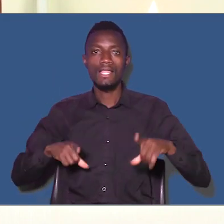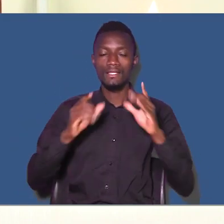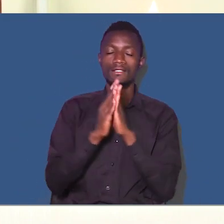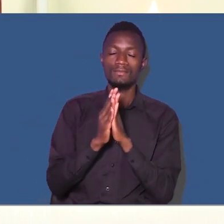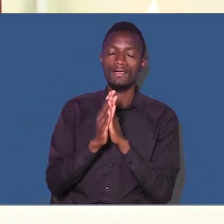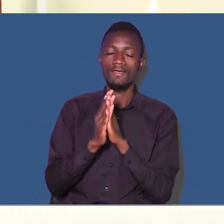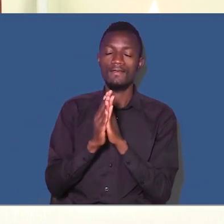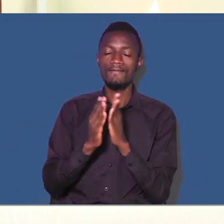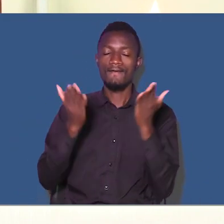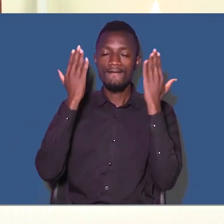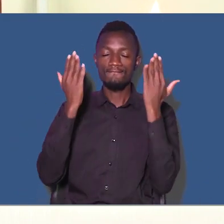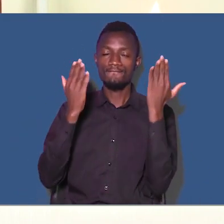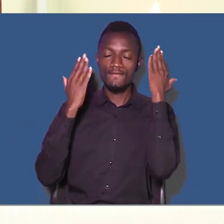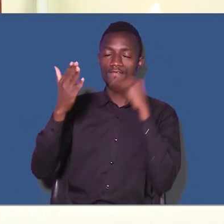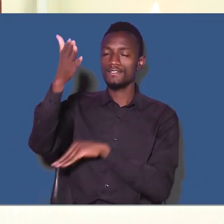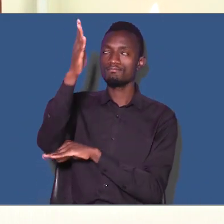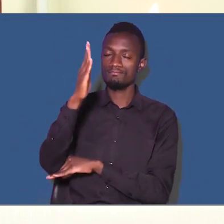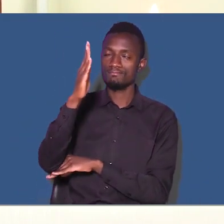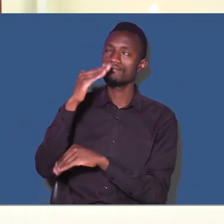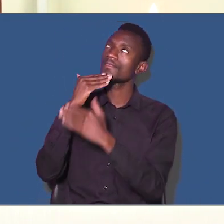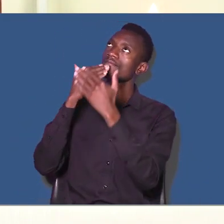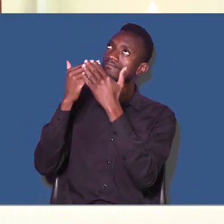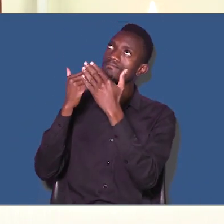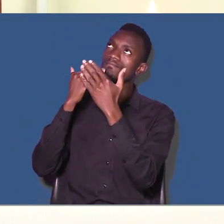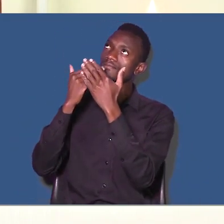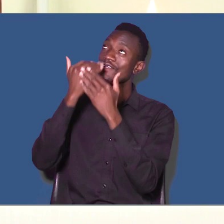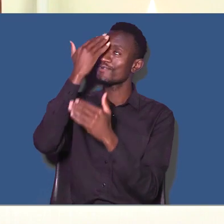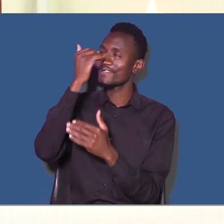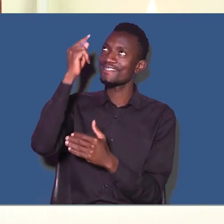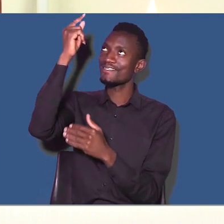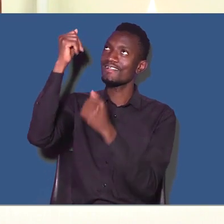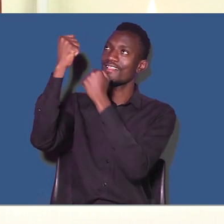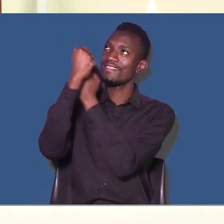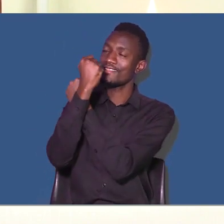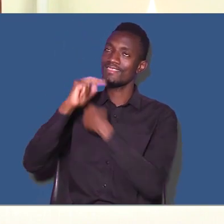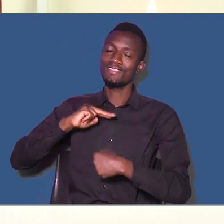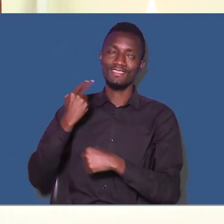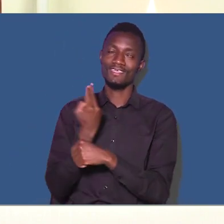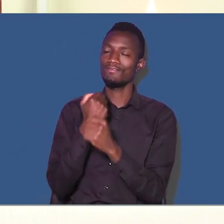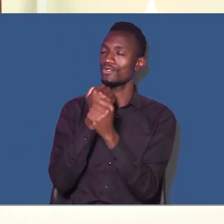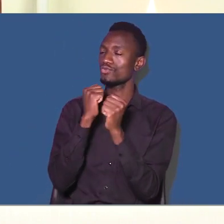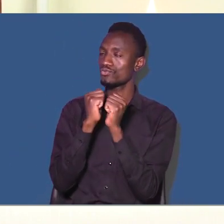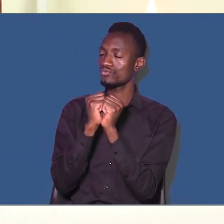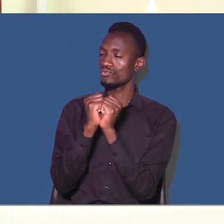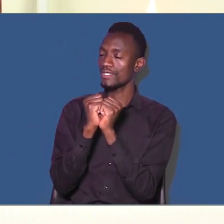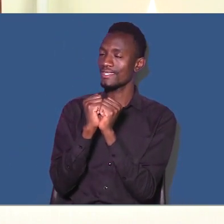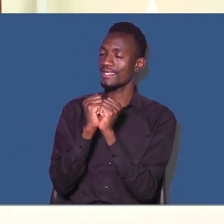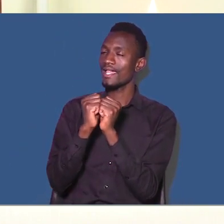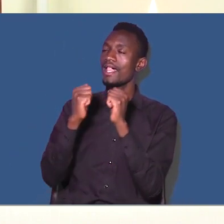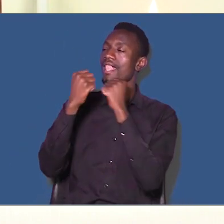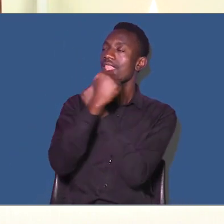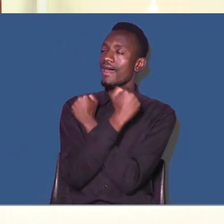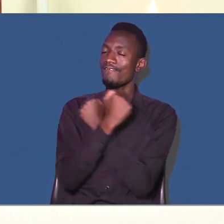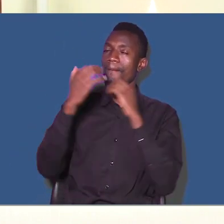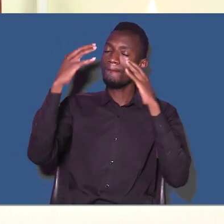Ever-living God, we thank you that you've loved us with an everlasting love, and that you came to give us